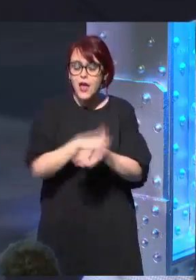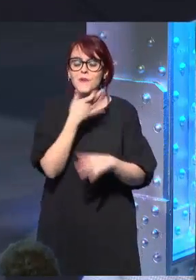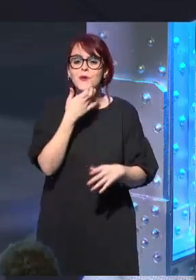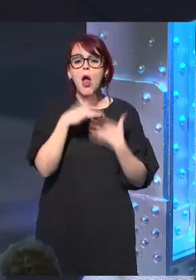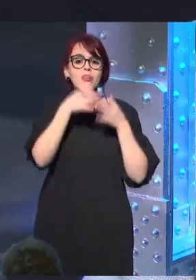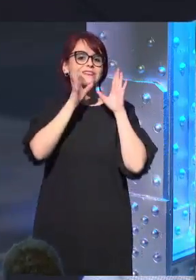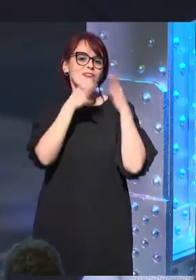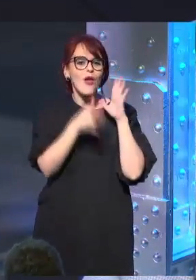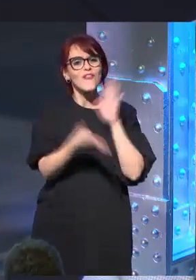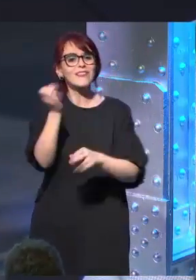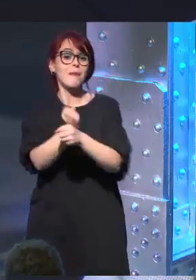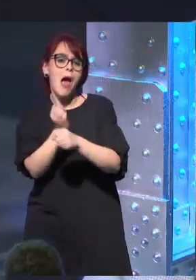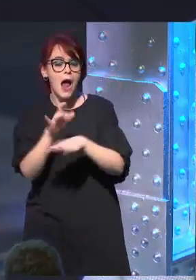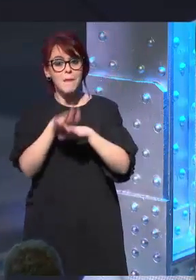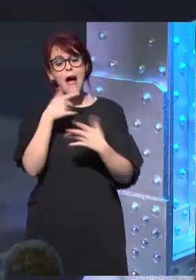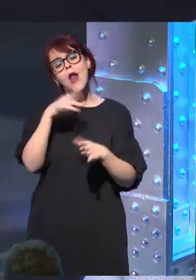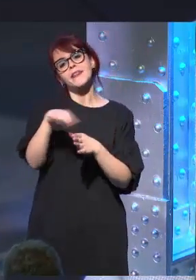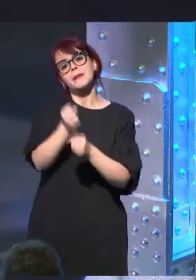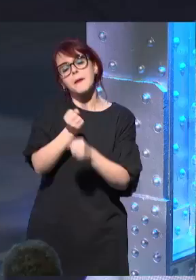open profiles depending on the